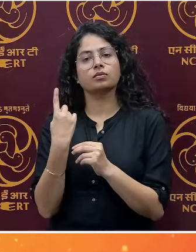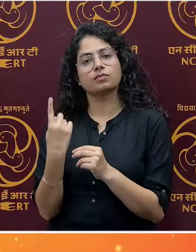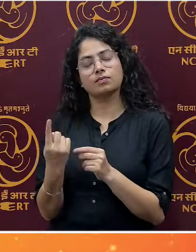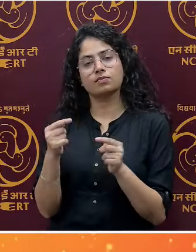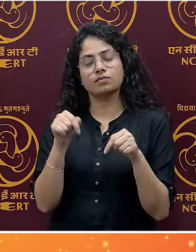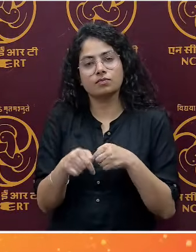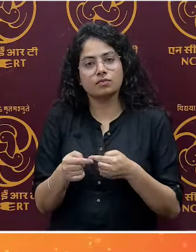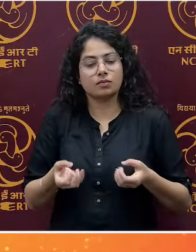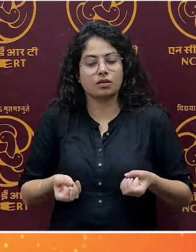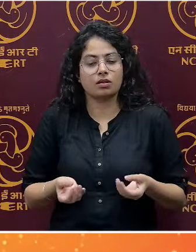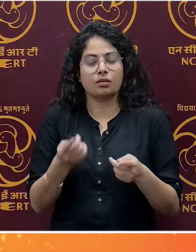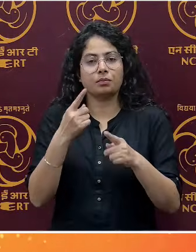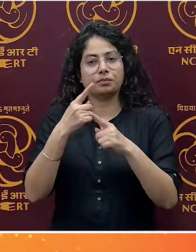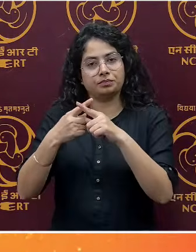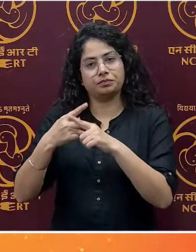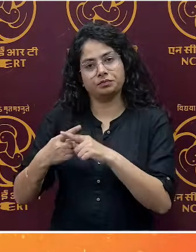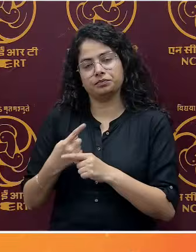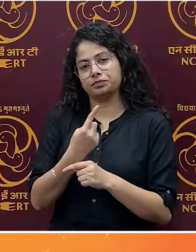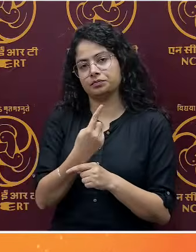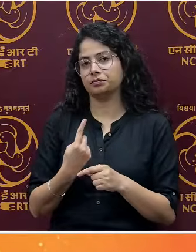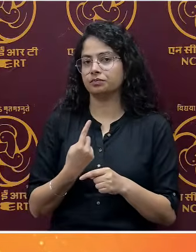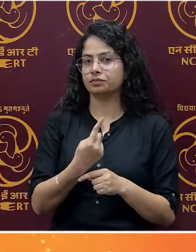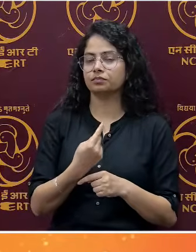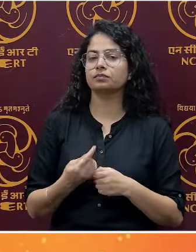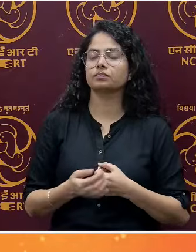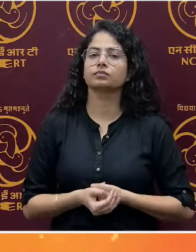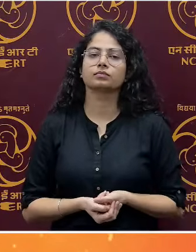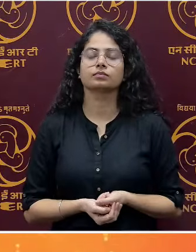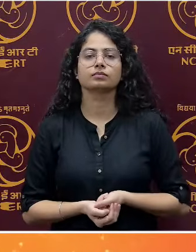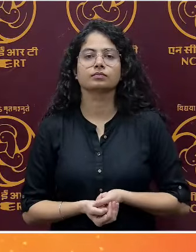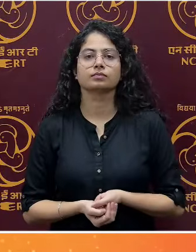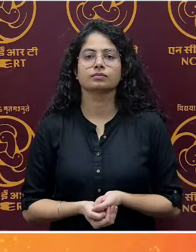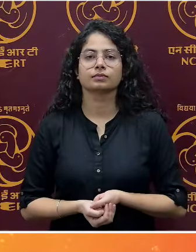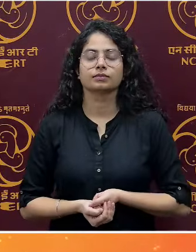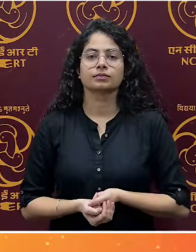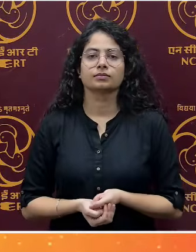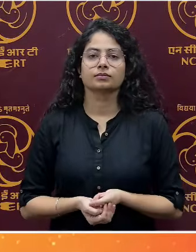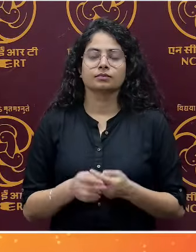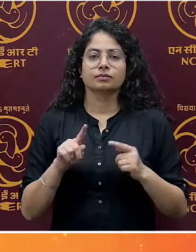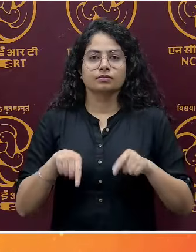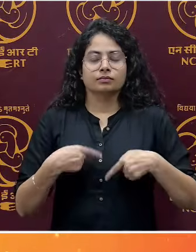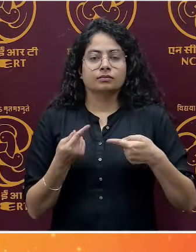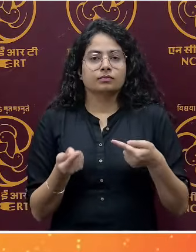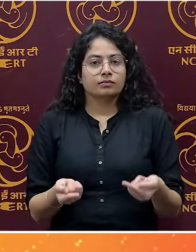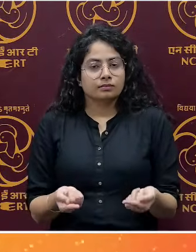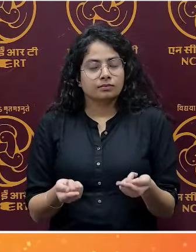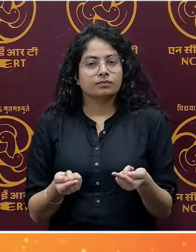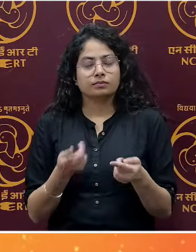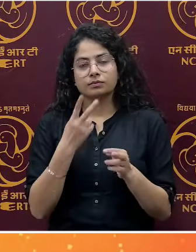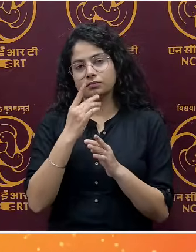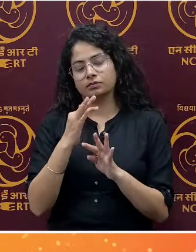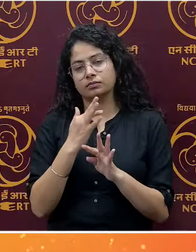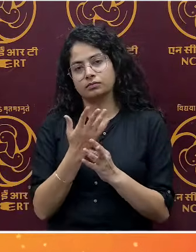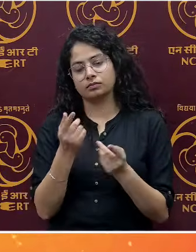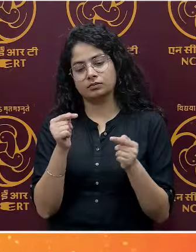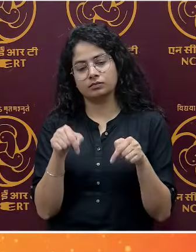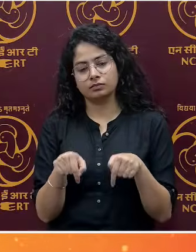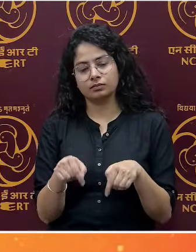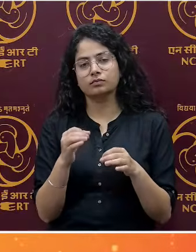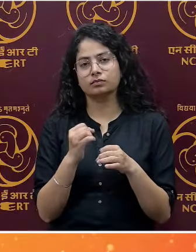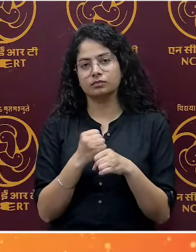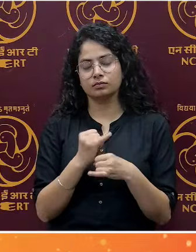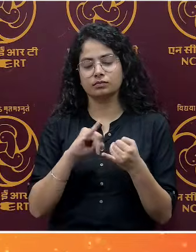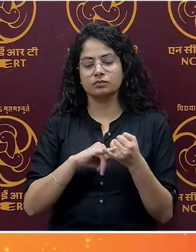start multiplying it one by one. So now the next state which we got is generating